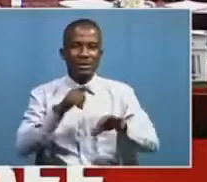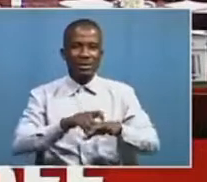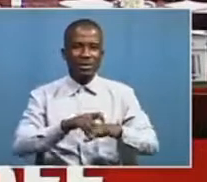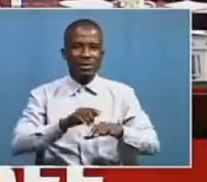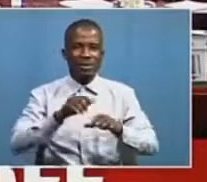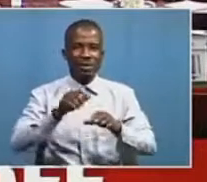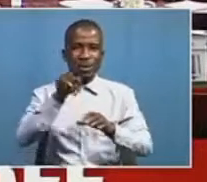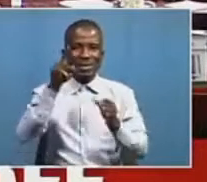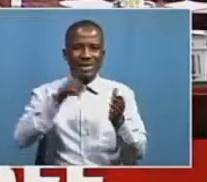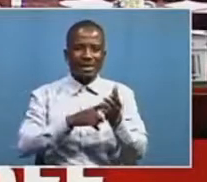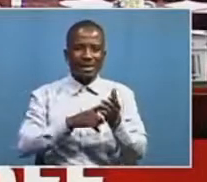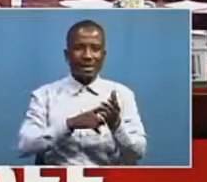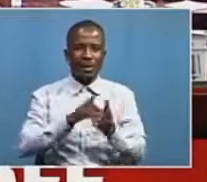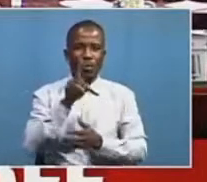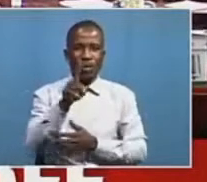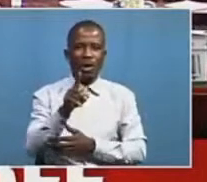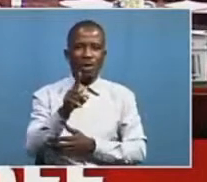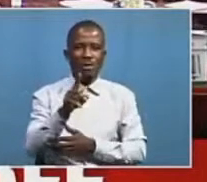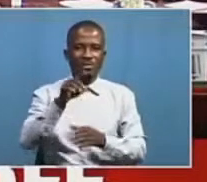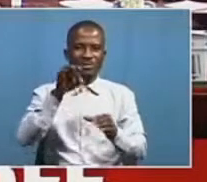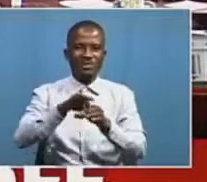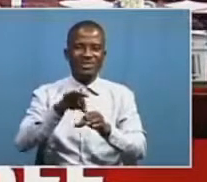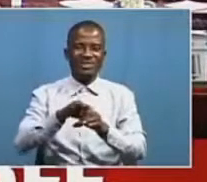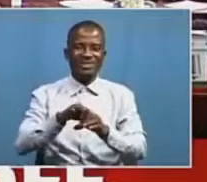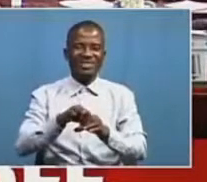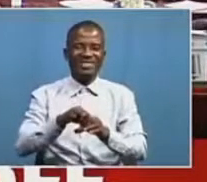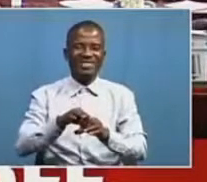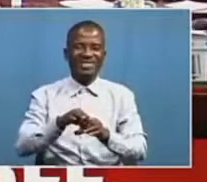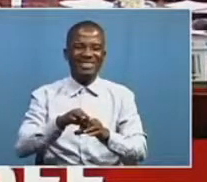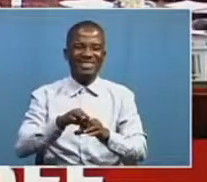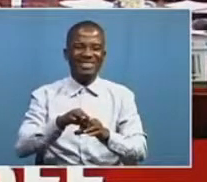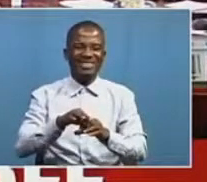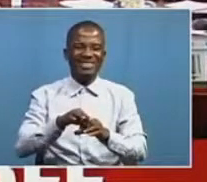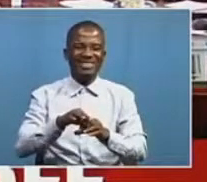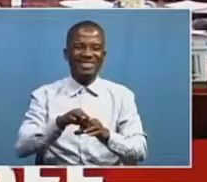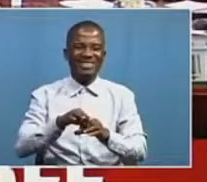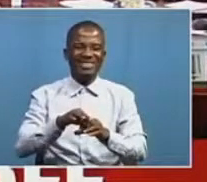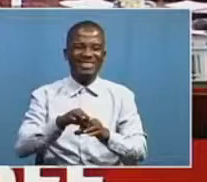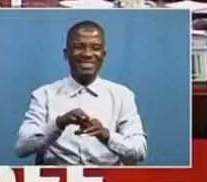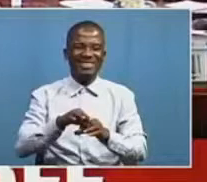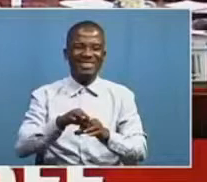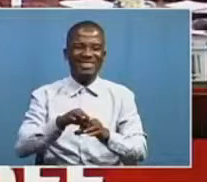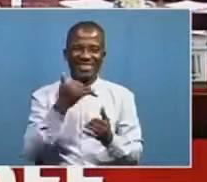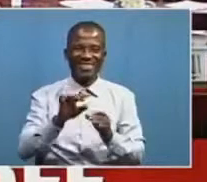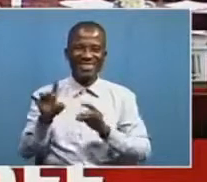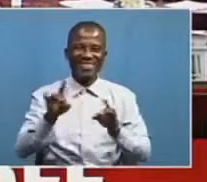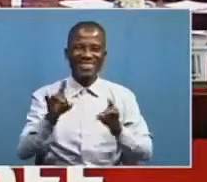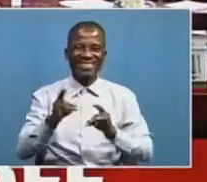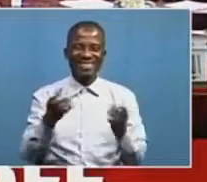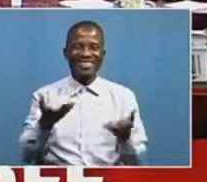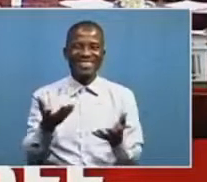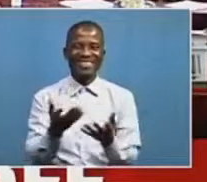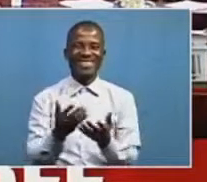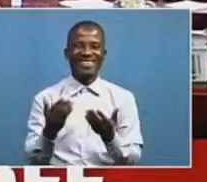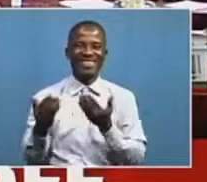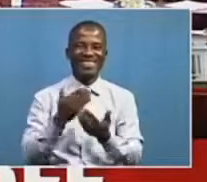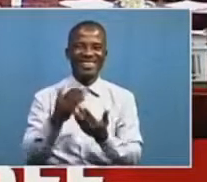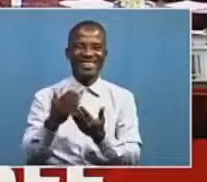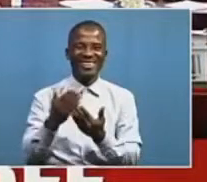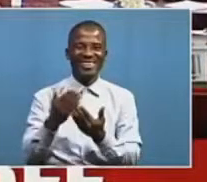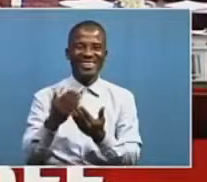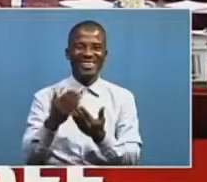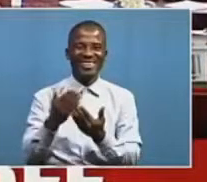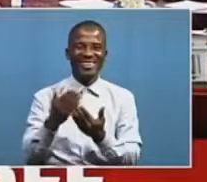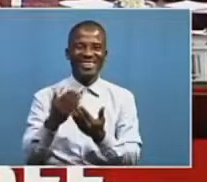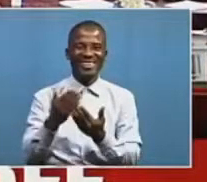of 1,001 votes contained in the alleged error cannot under any circumstances affect the outcome of